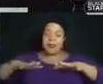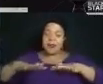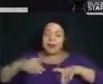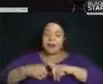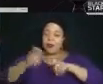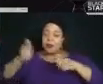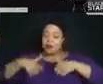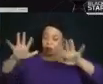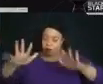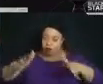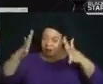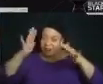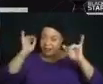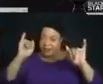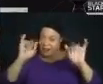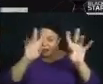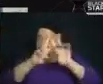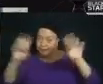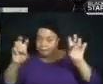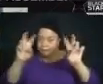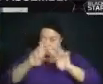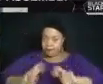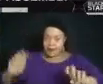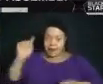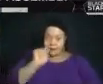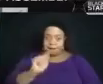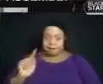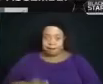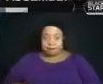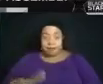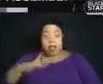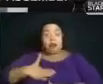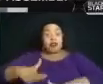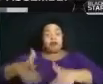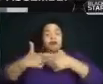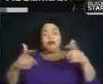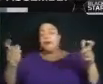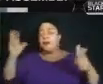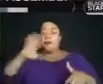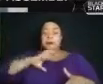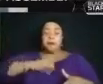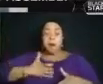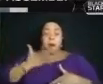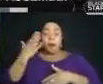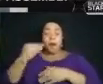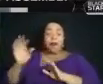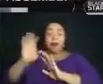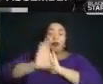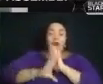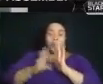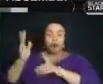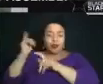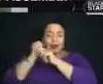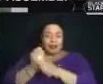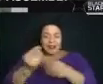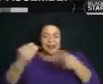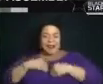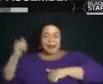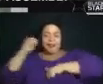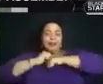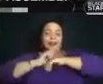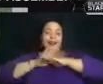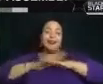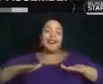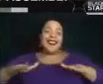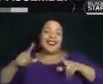constitutional traditions, they give us solid ground to declare that we must establish justice